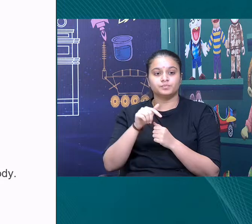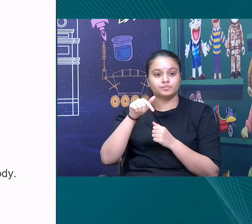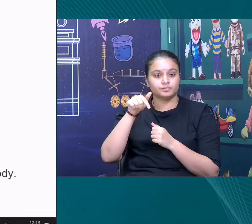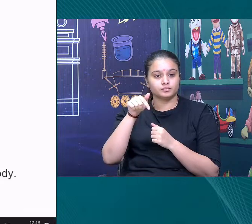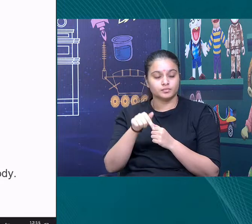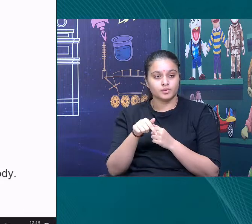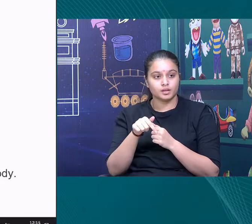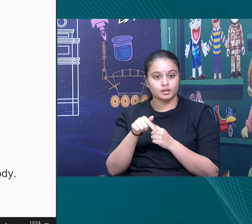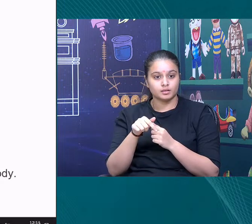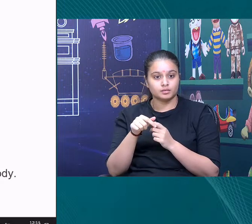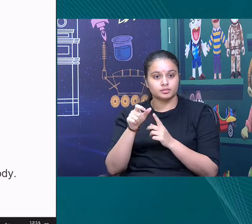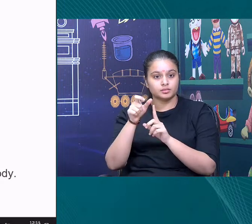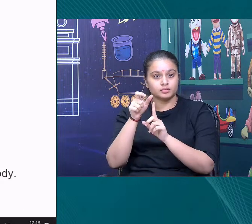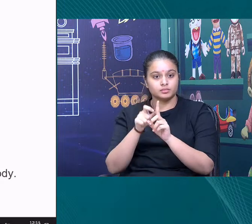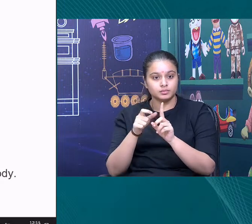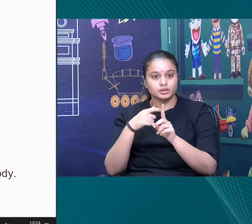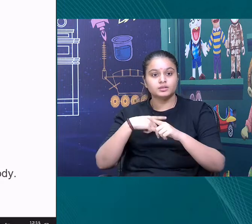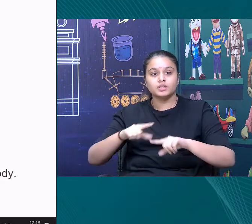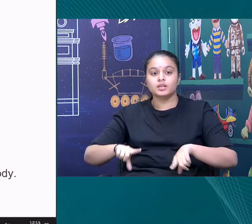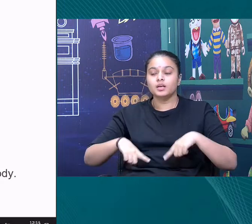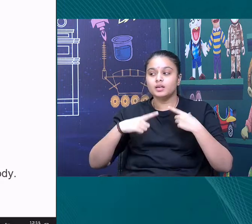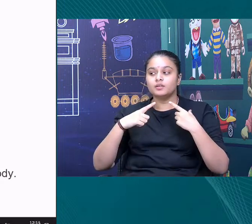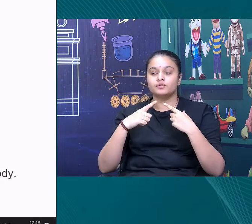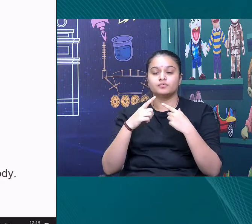he actually lived